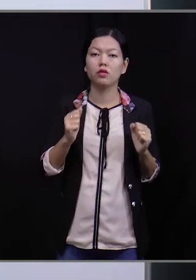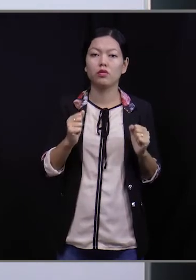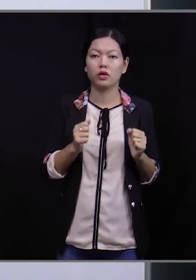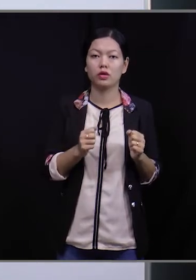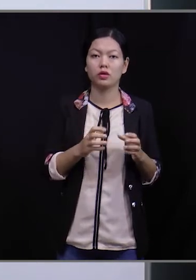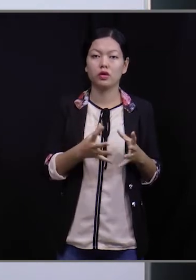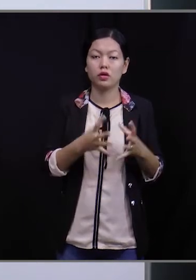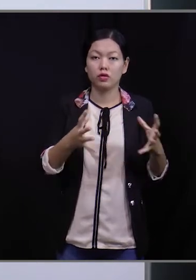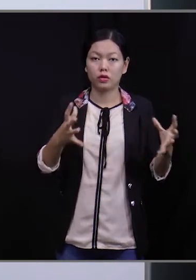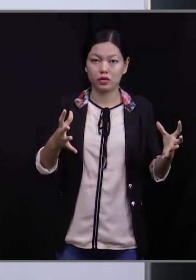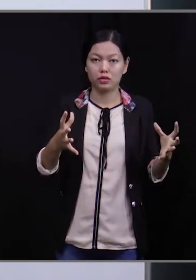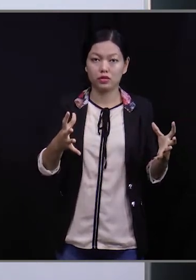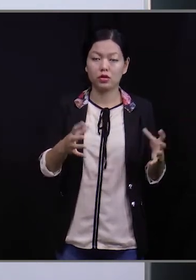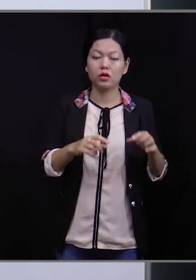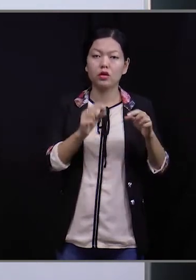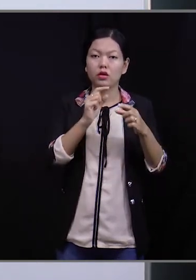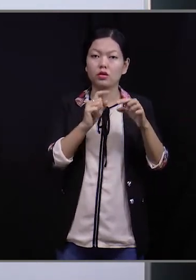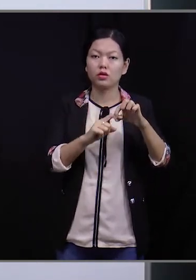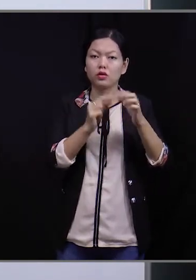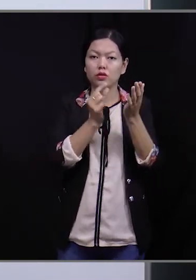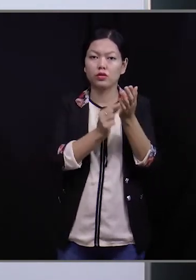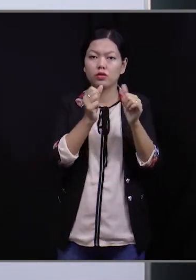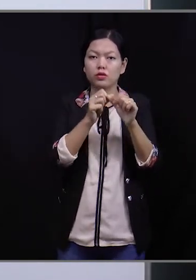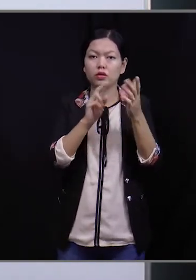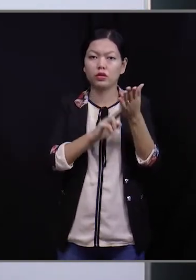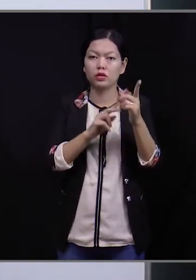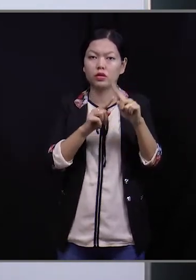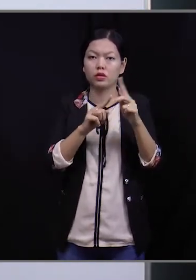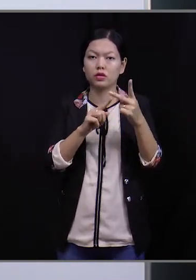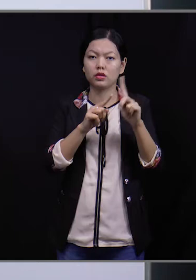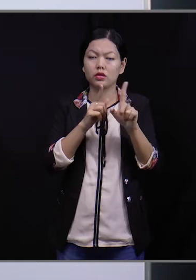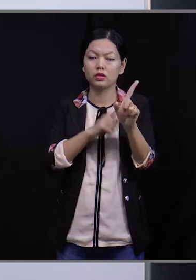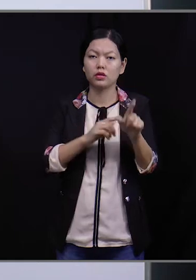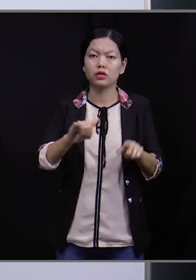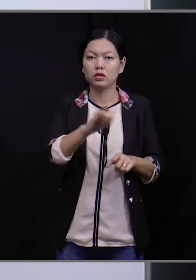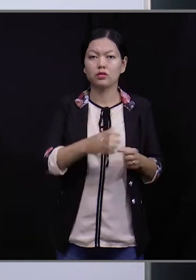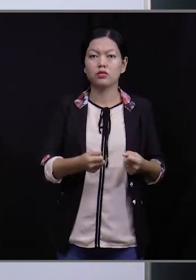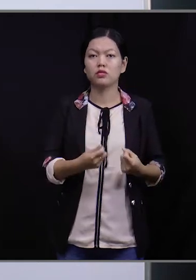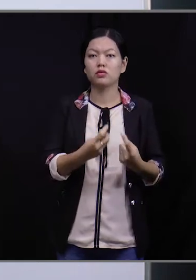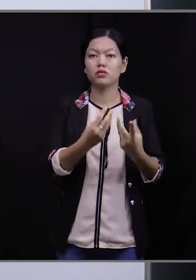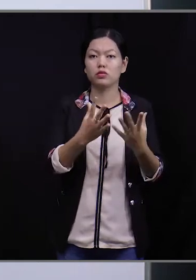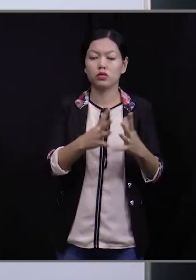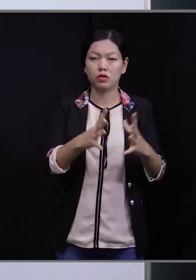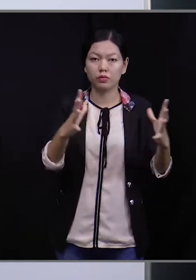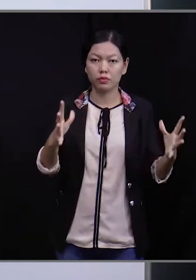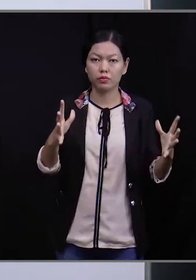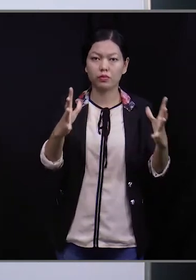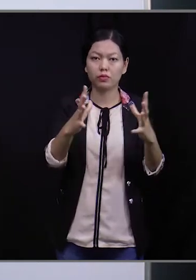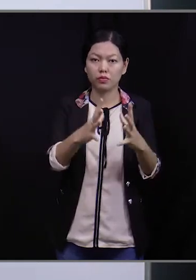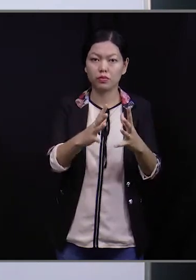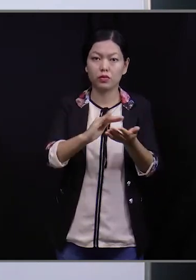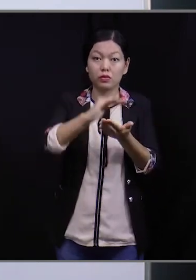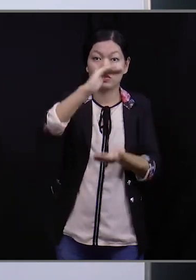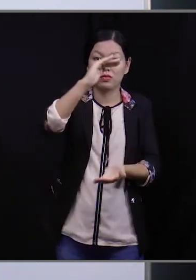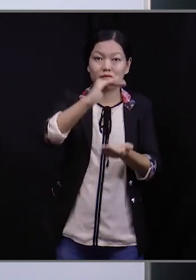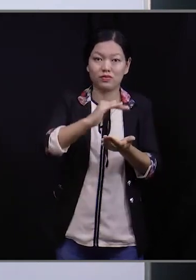Quantity means number or not. Quantity means number. So it is called quantitative measure because it aims